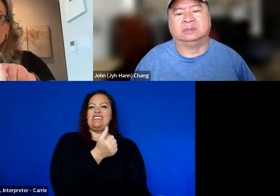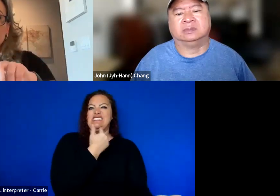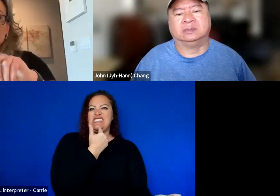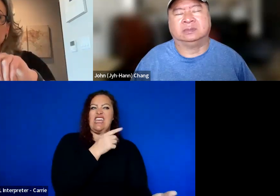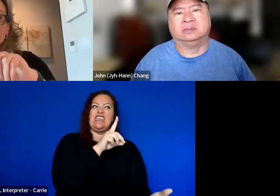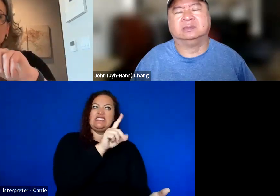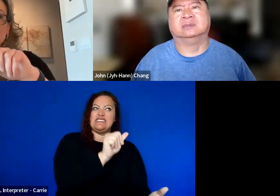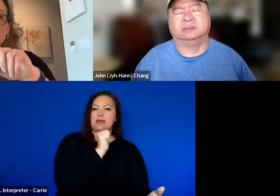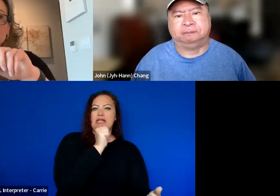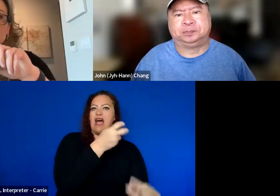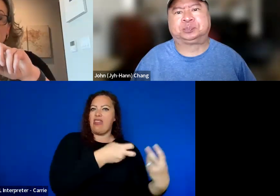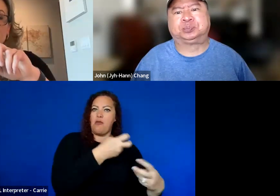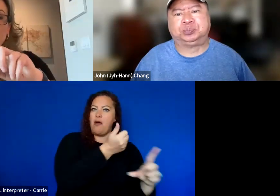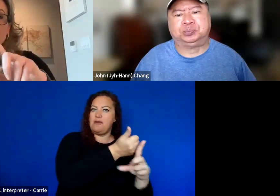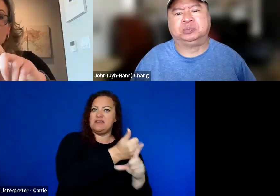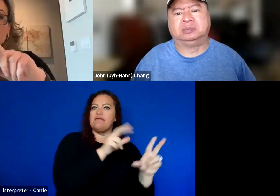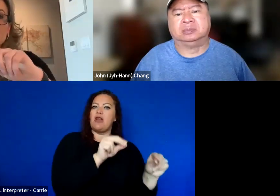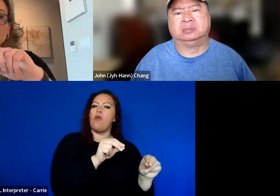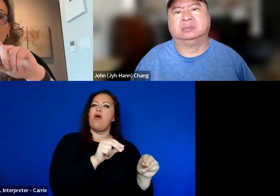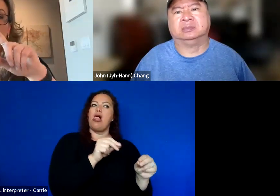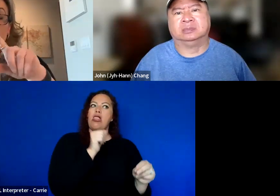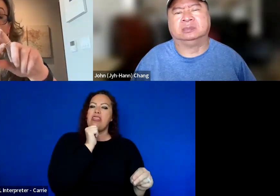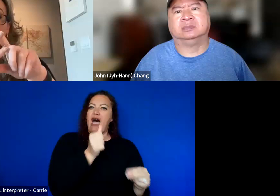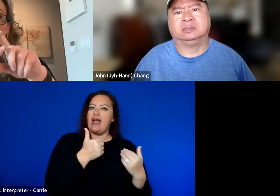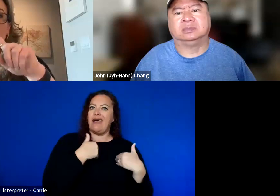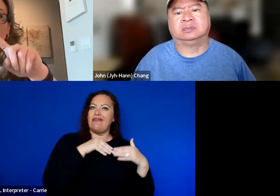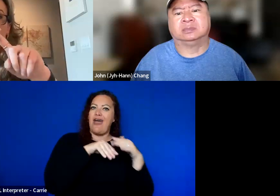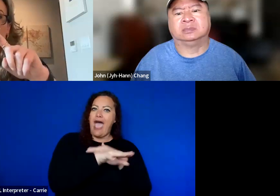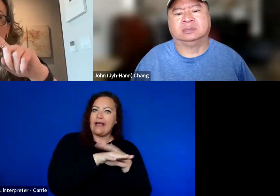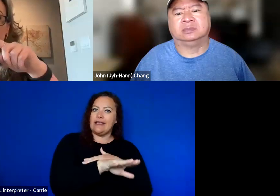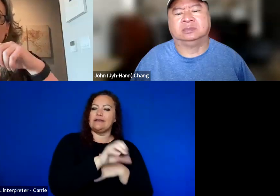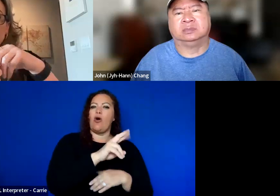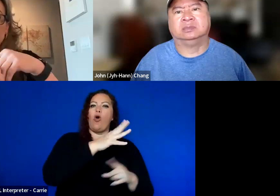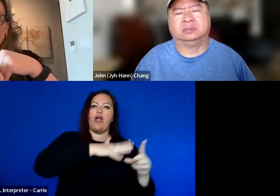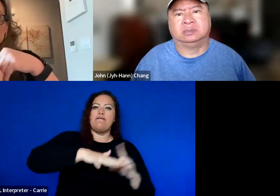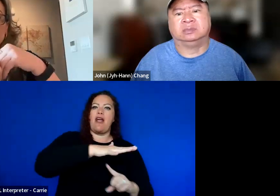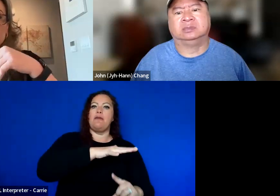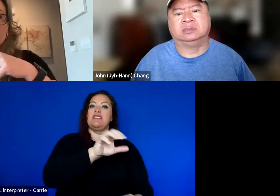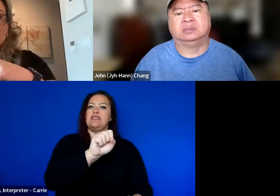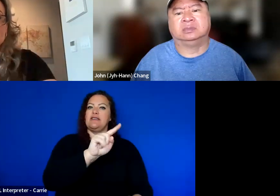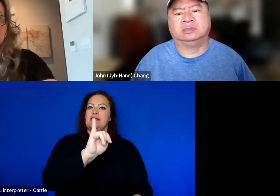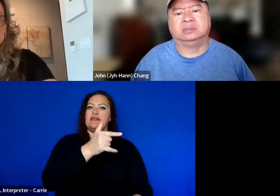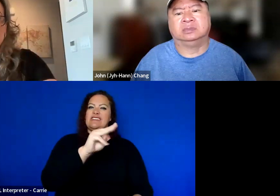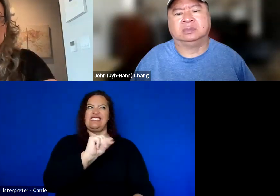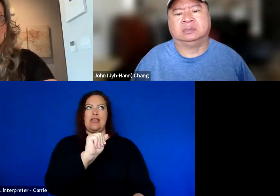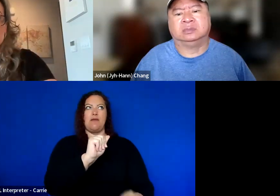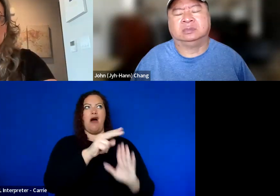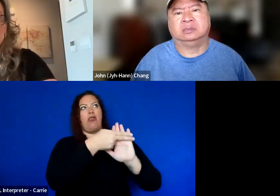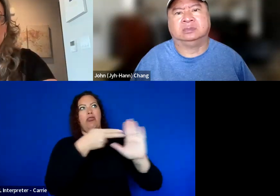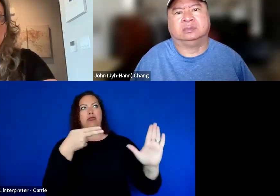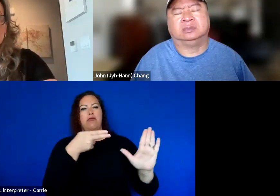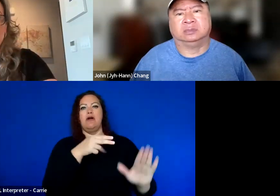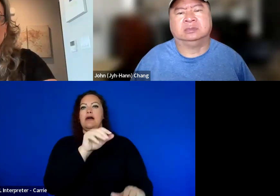of access, the environment, stigma, ableism. That's what really needs to be